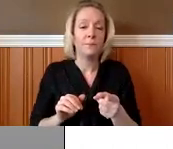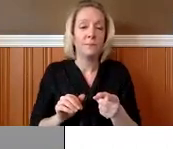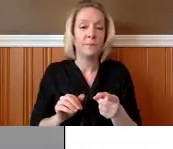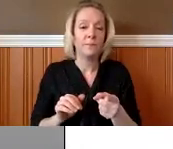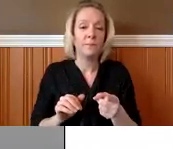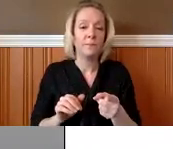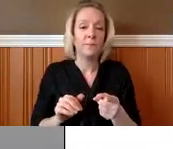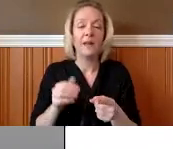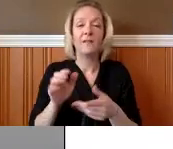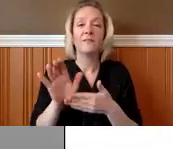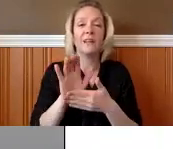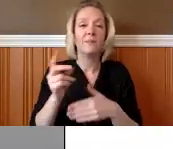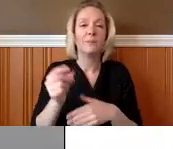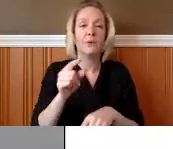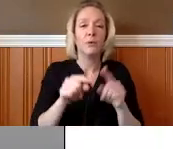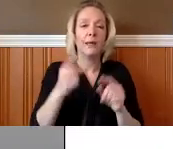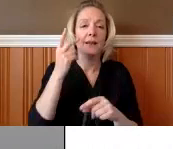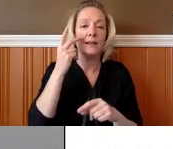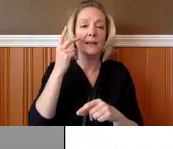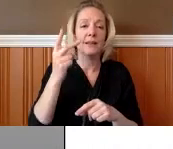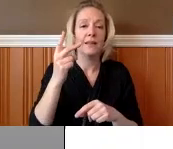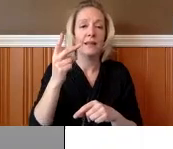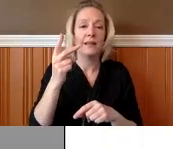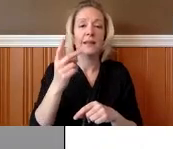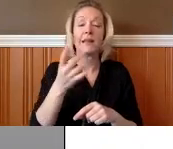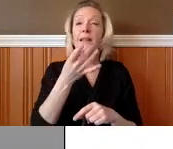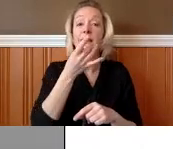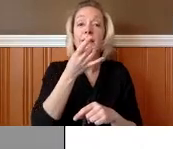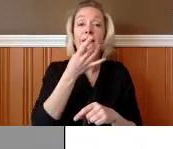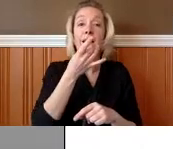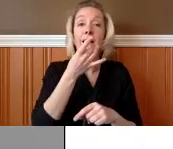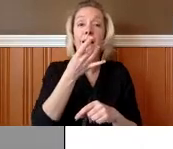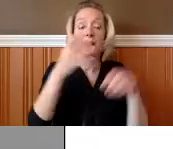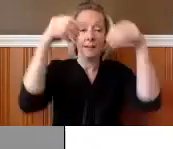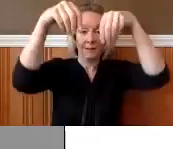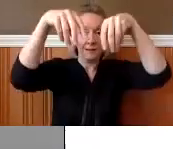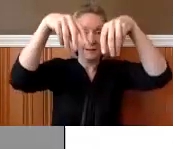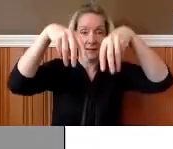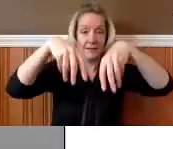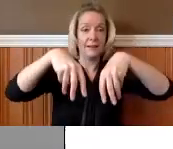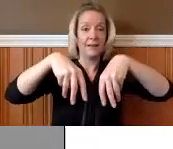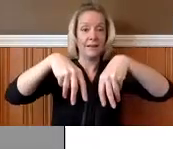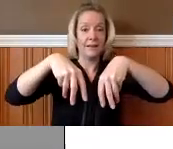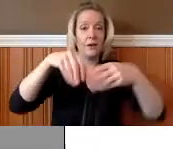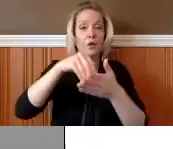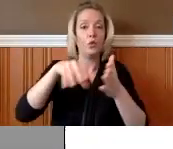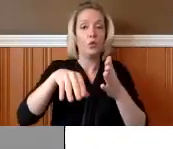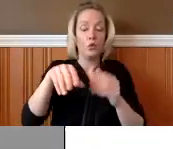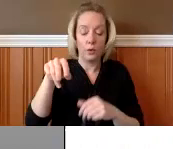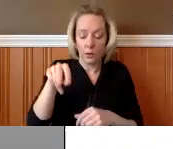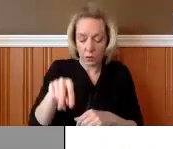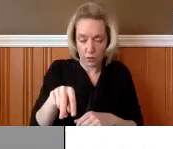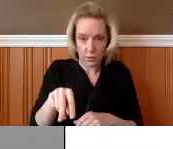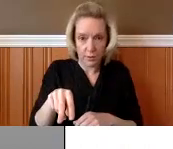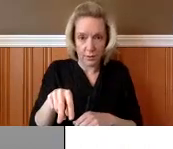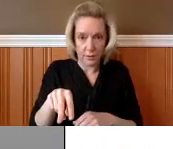is that the student is facing away from the lights that are coming down. It's our TVI in the back, our wonderful TVI. He has our